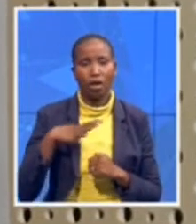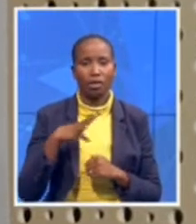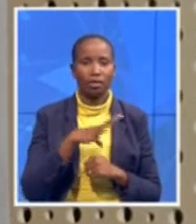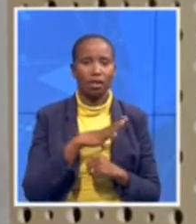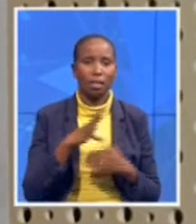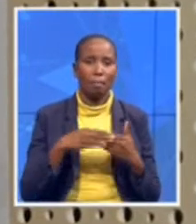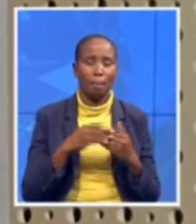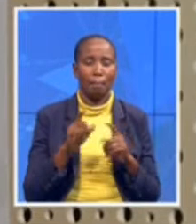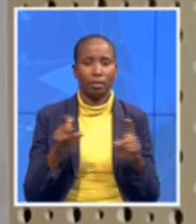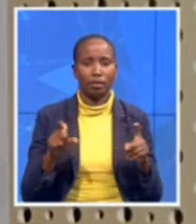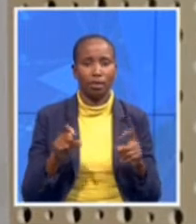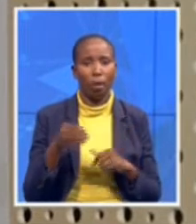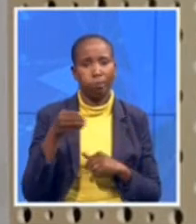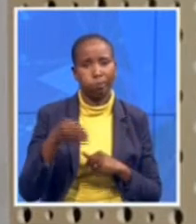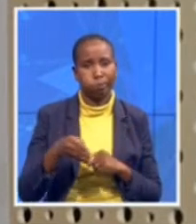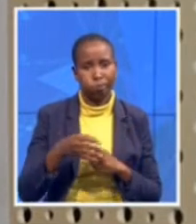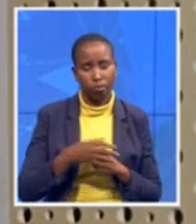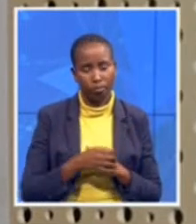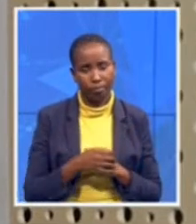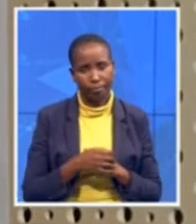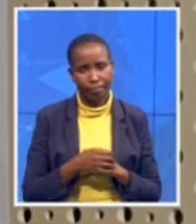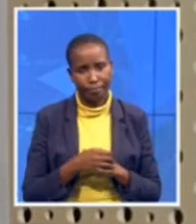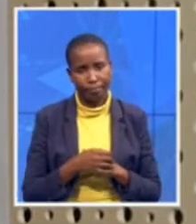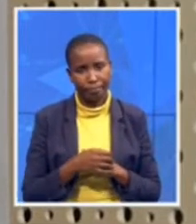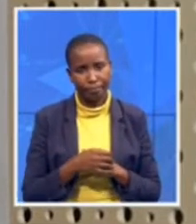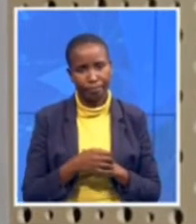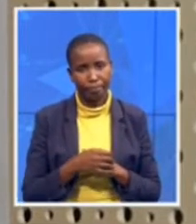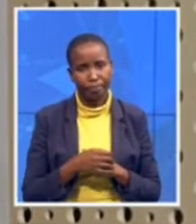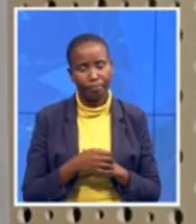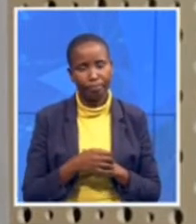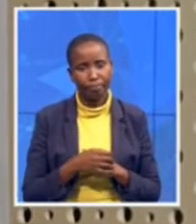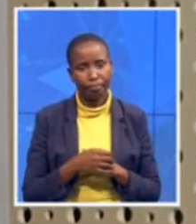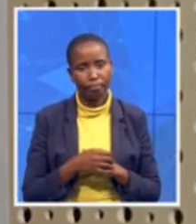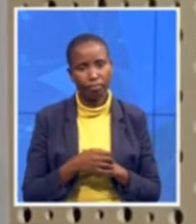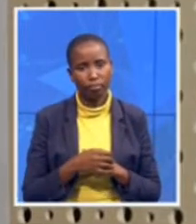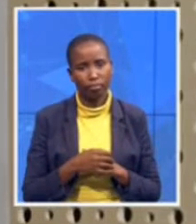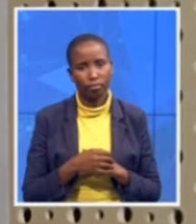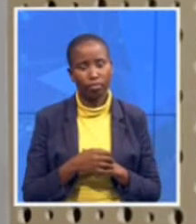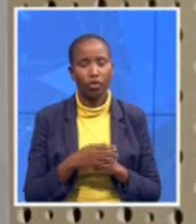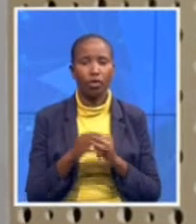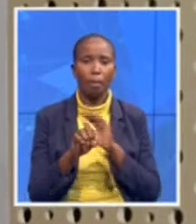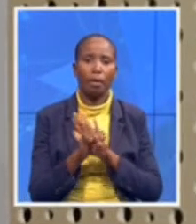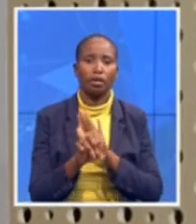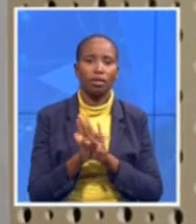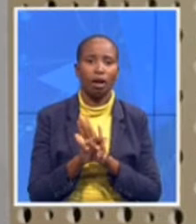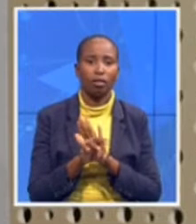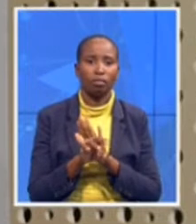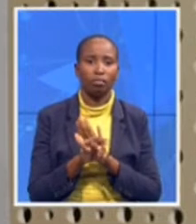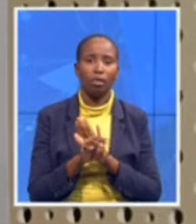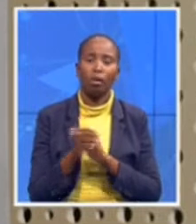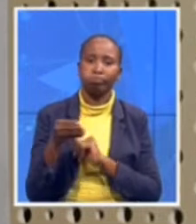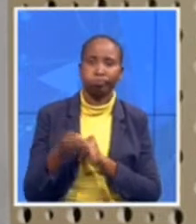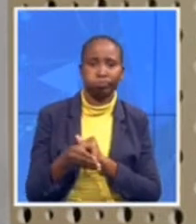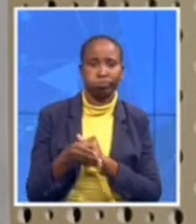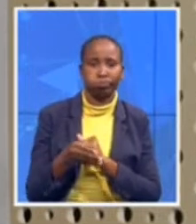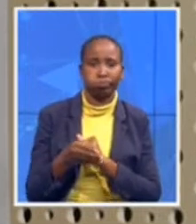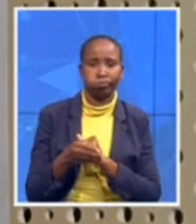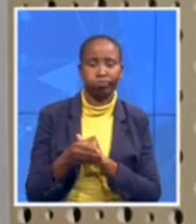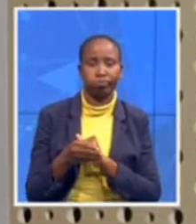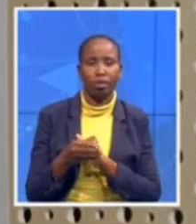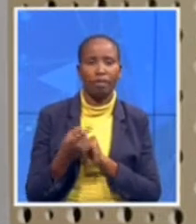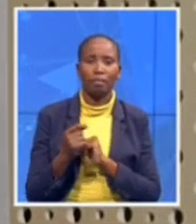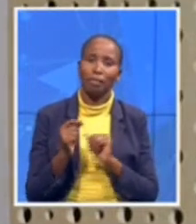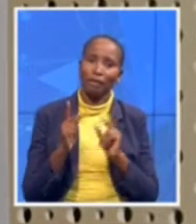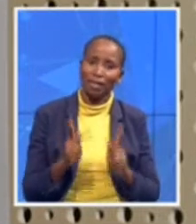morning, the media that has graced us with our presence, both physically and virtually,